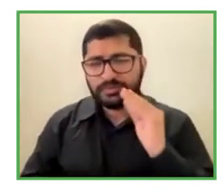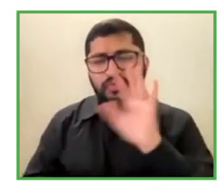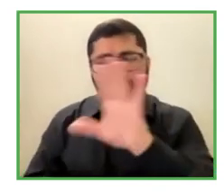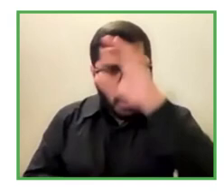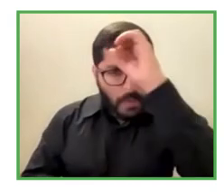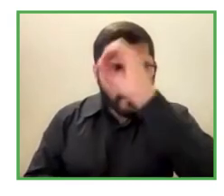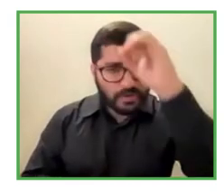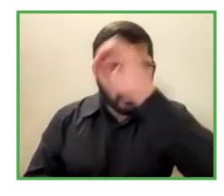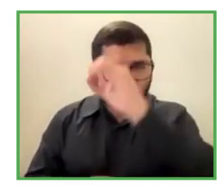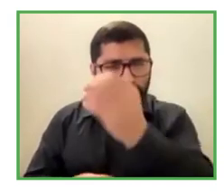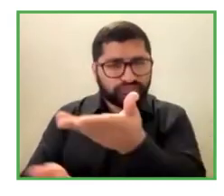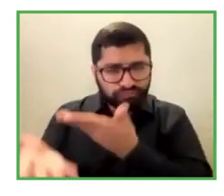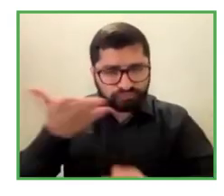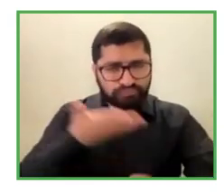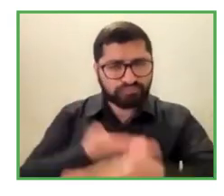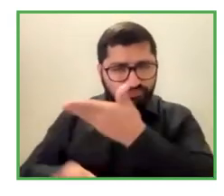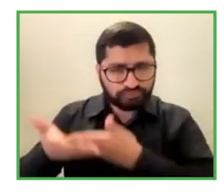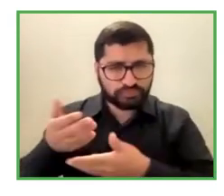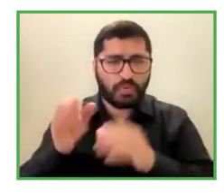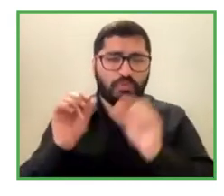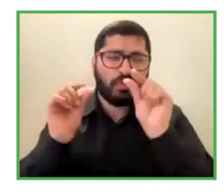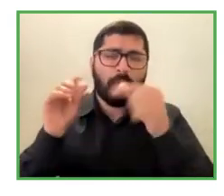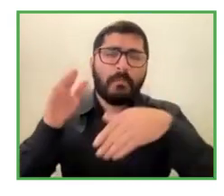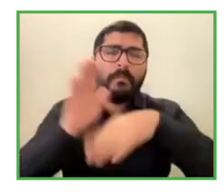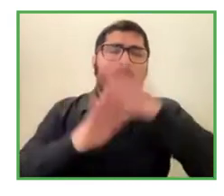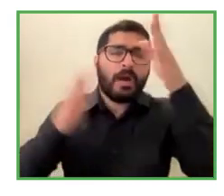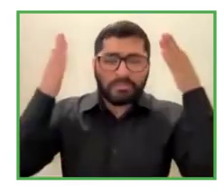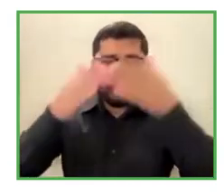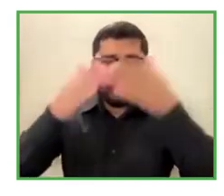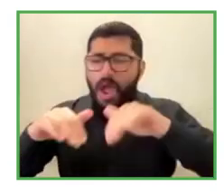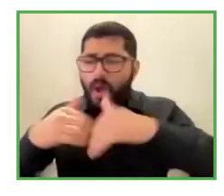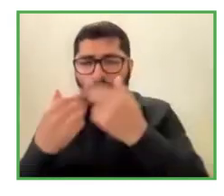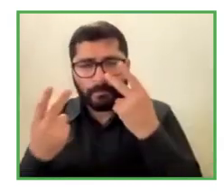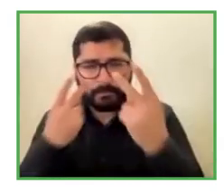opinion, and tell us how do you see this impact?